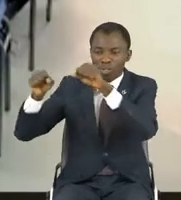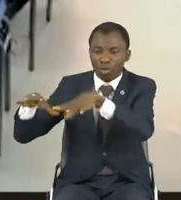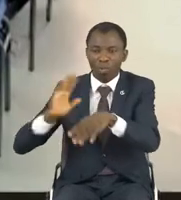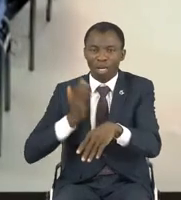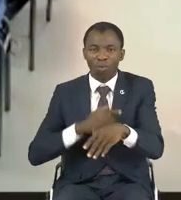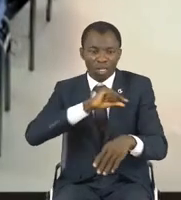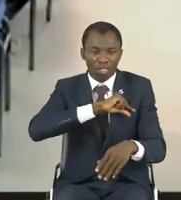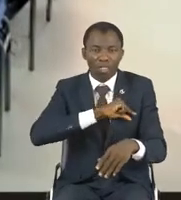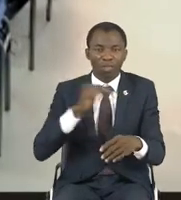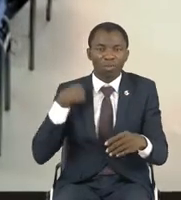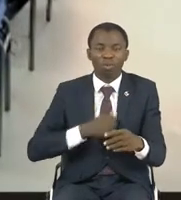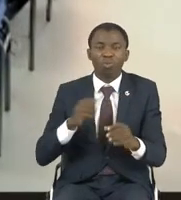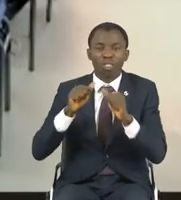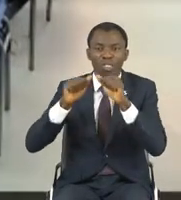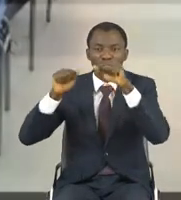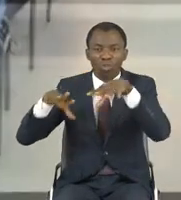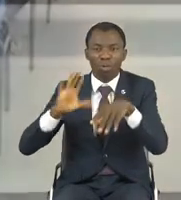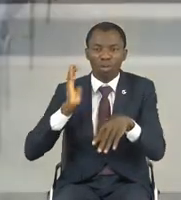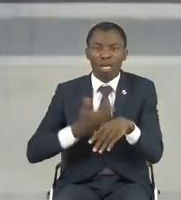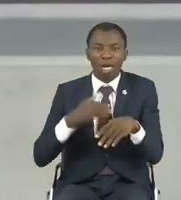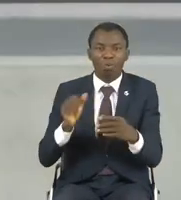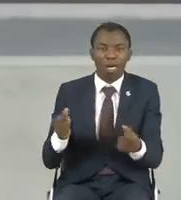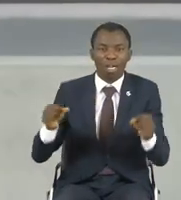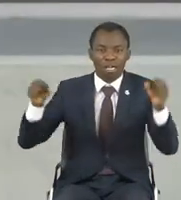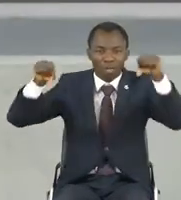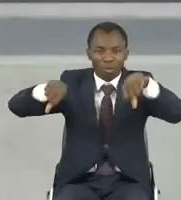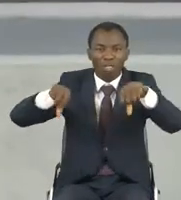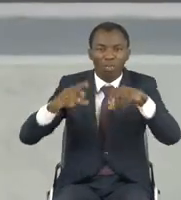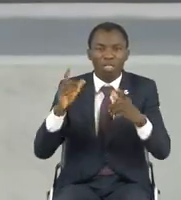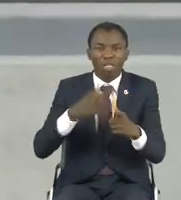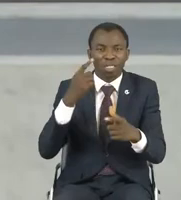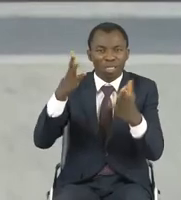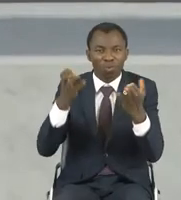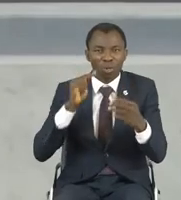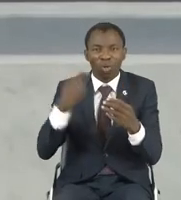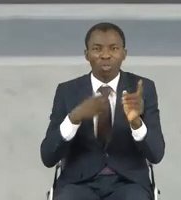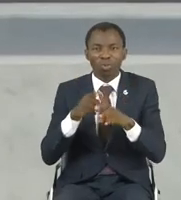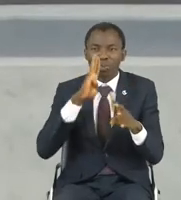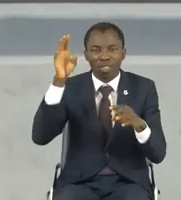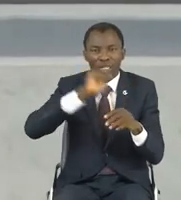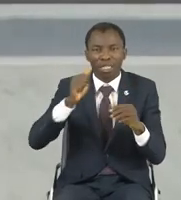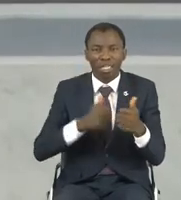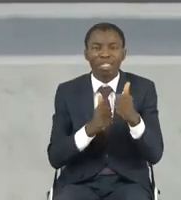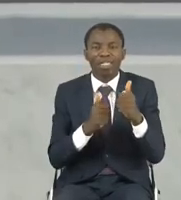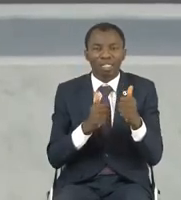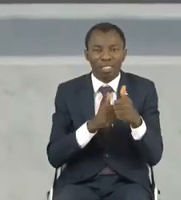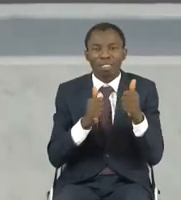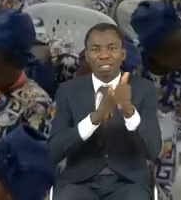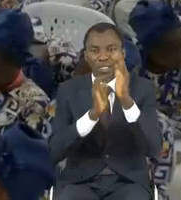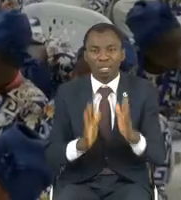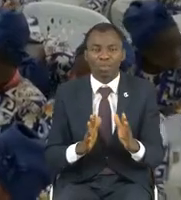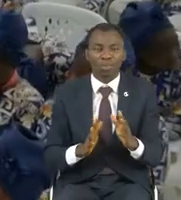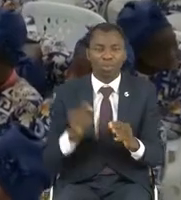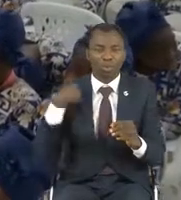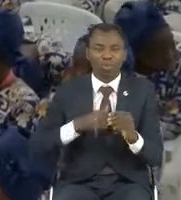your condemnation. He wants you to be a disciple, a follower. You're forgiven and